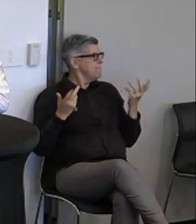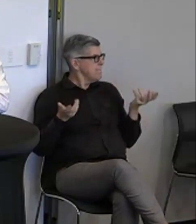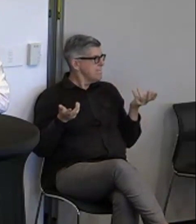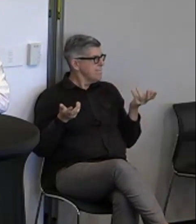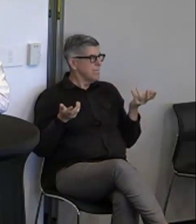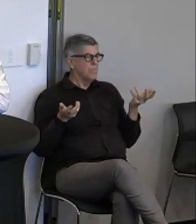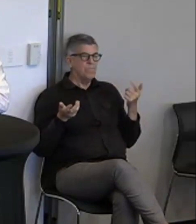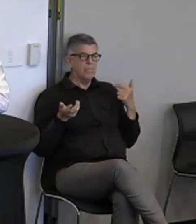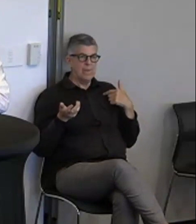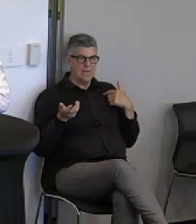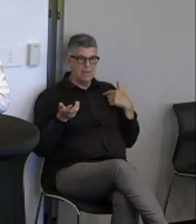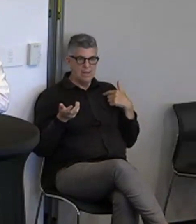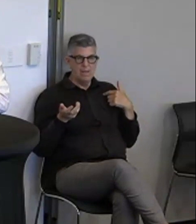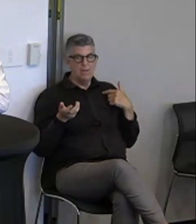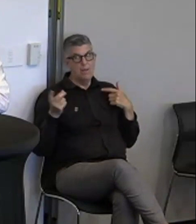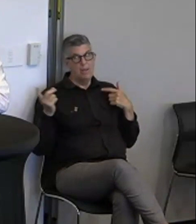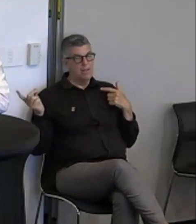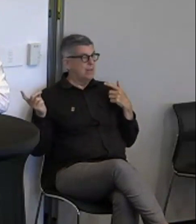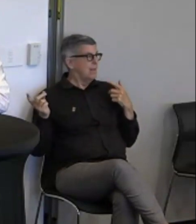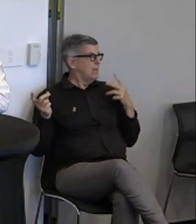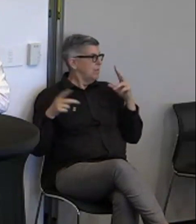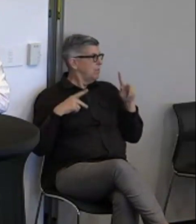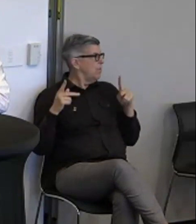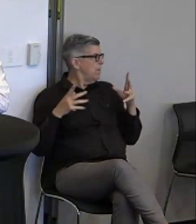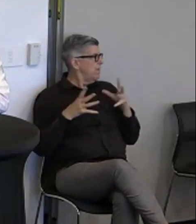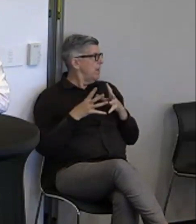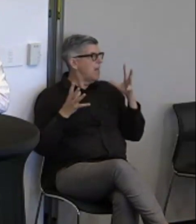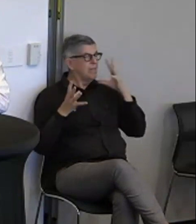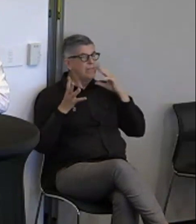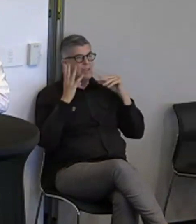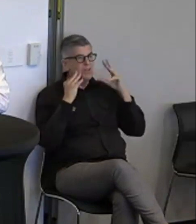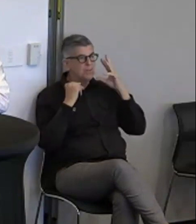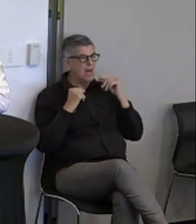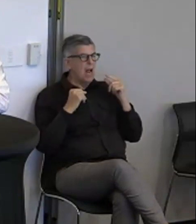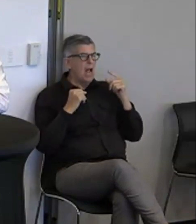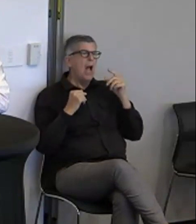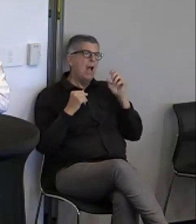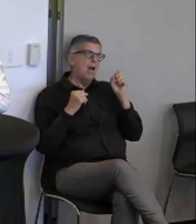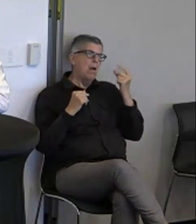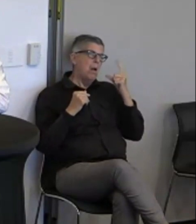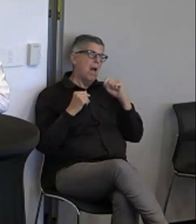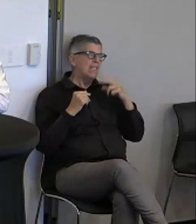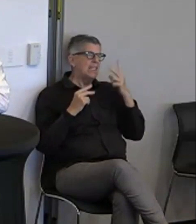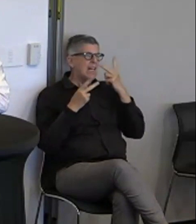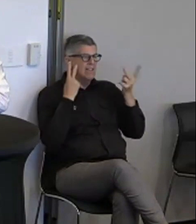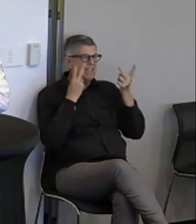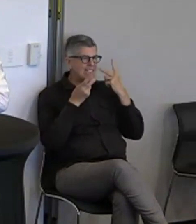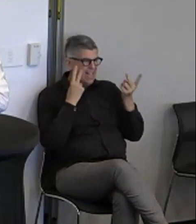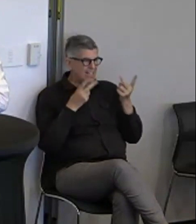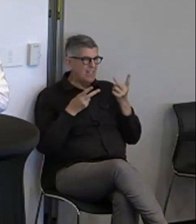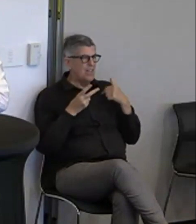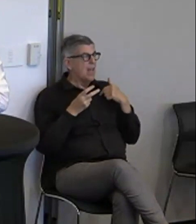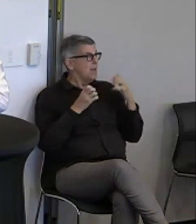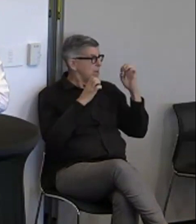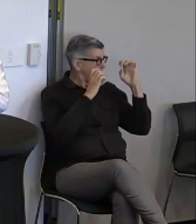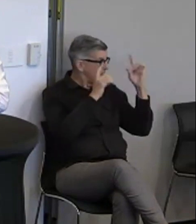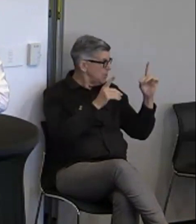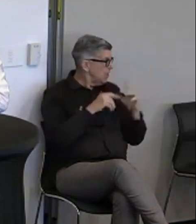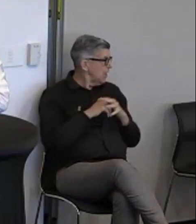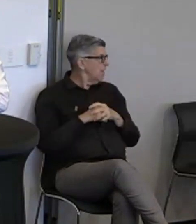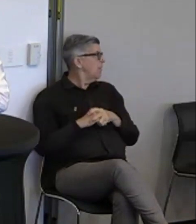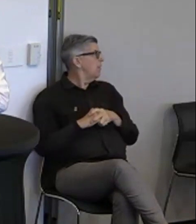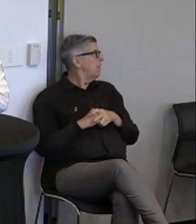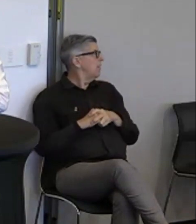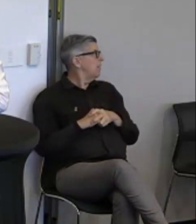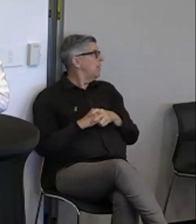people who really know and have a lot of experience. So as somebody who is sighted and an educator in the space, I feel like a